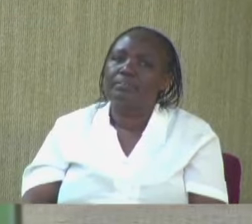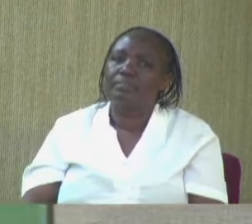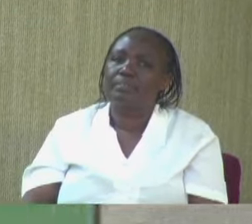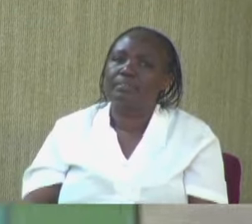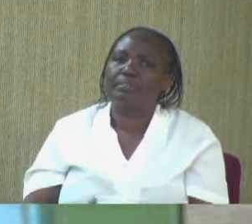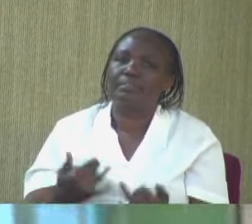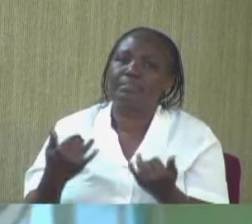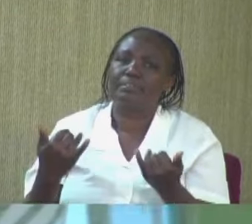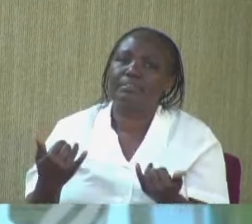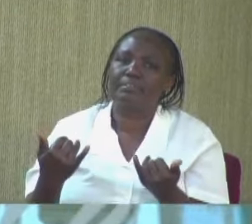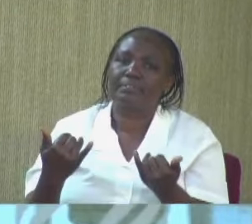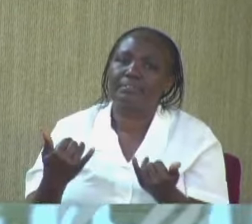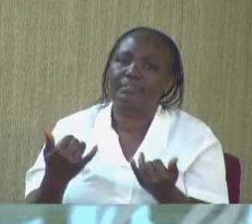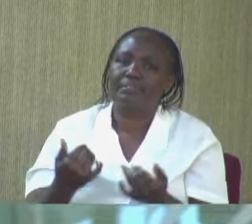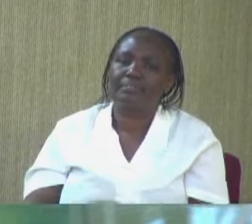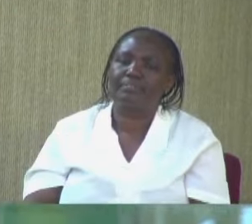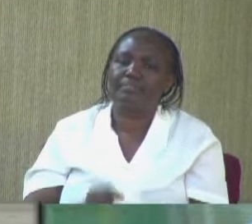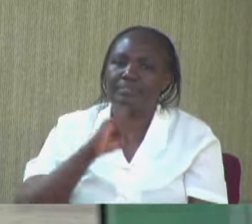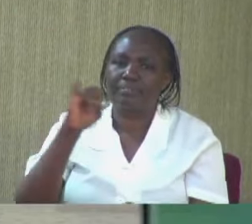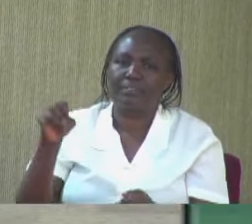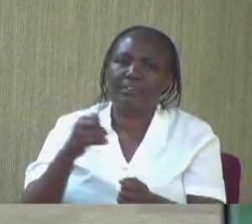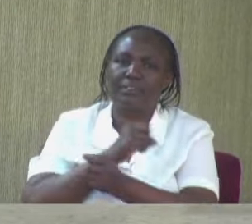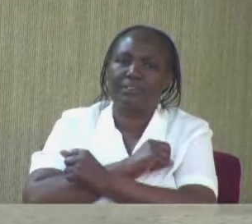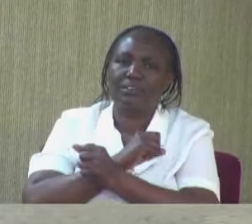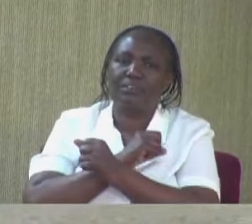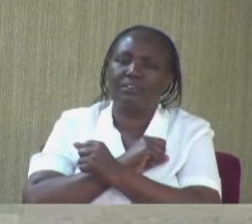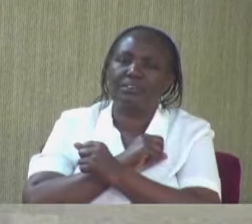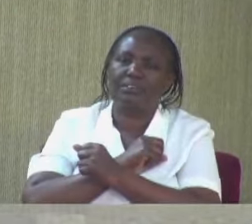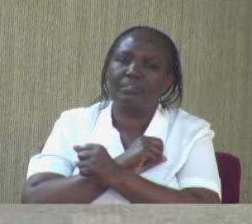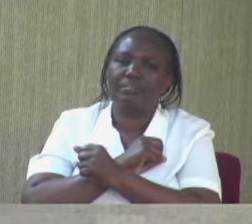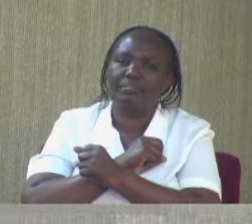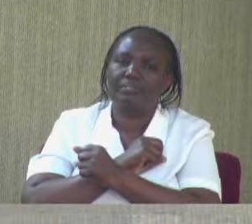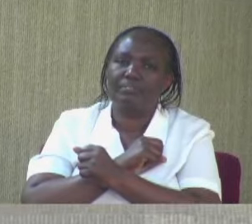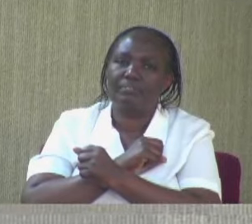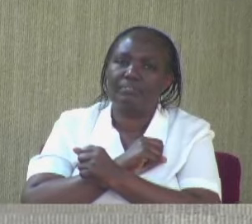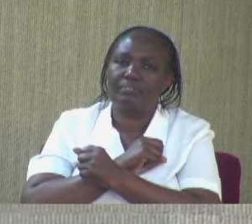Now, John spoke Greek,